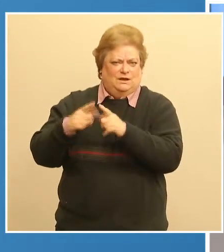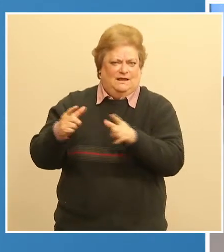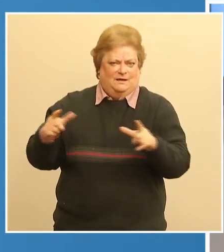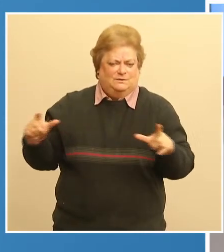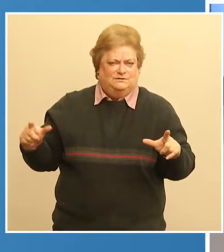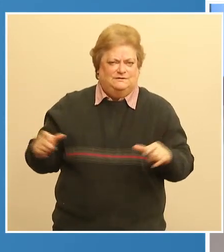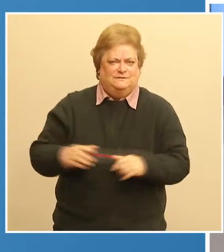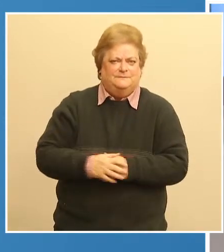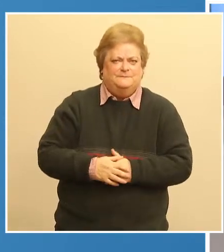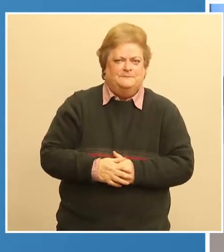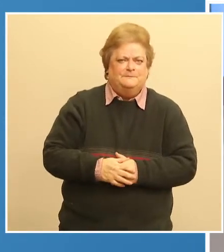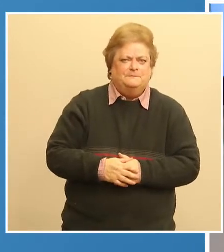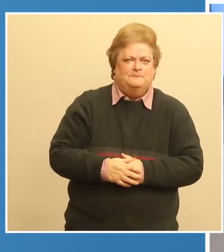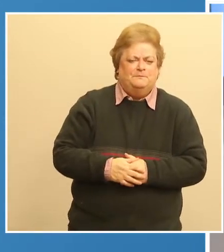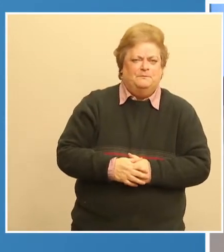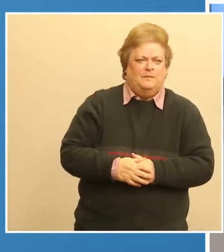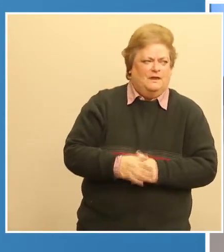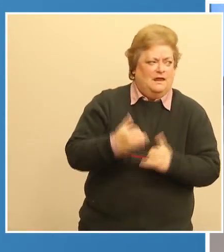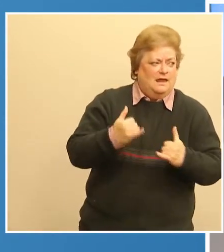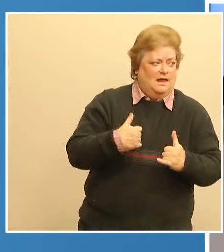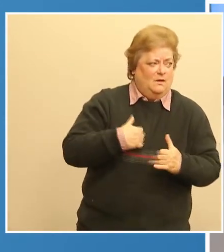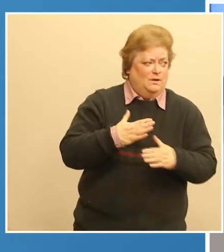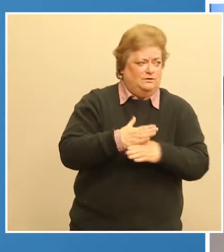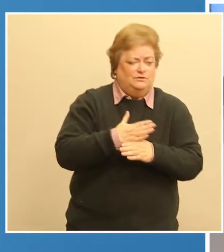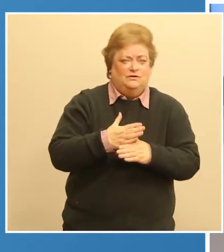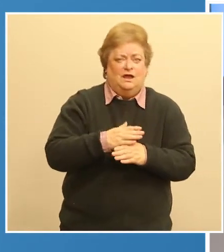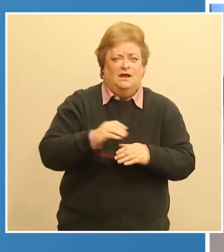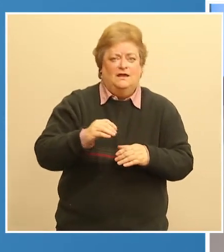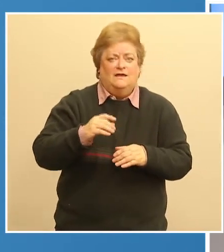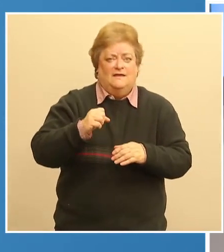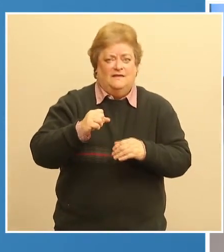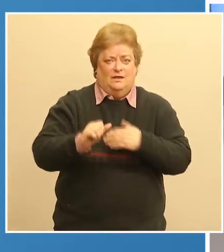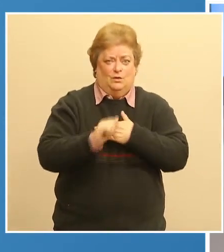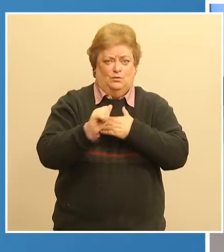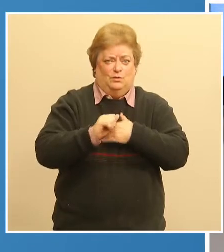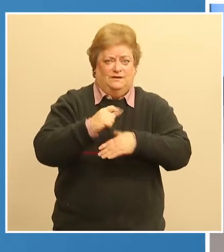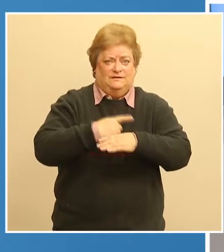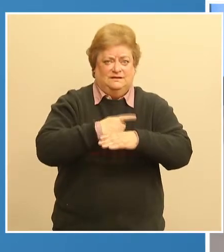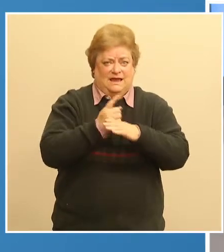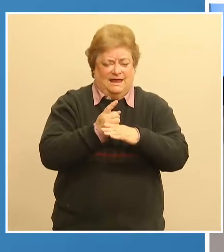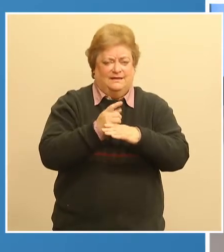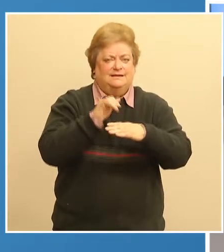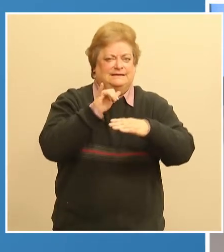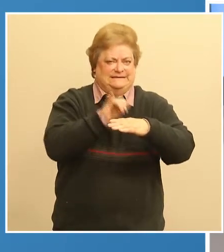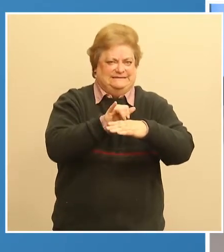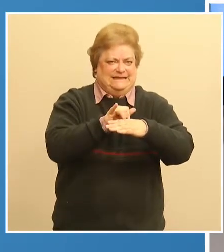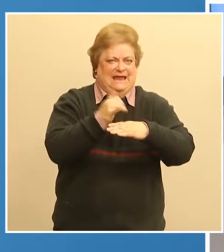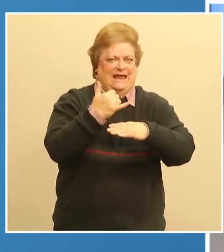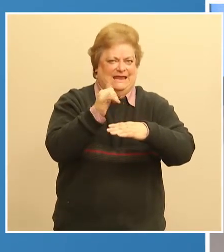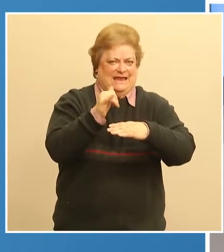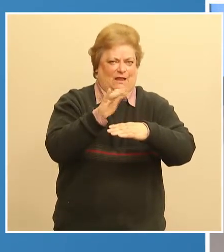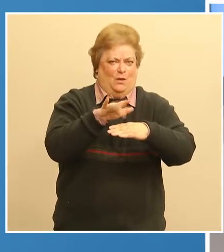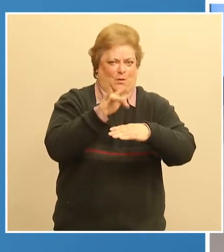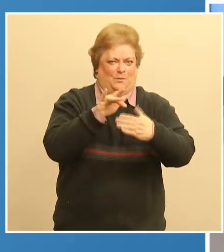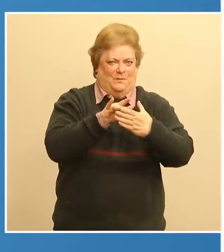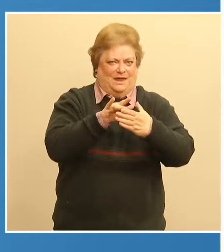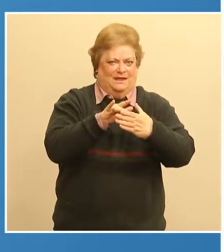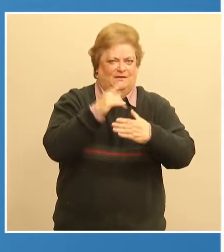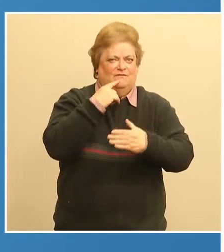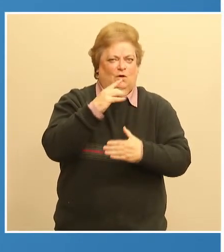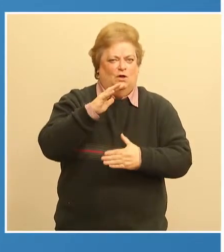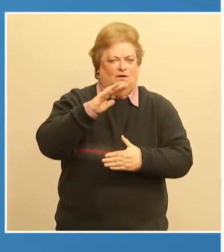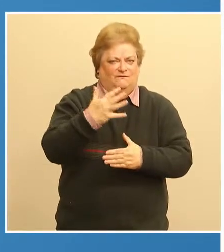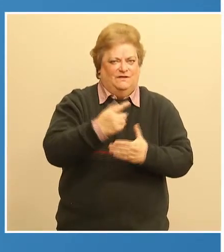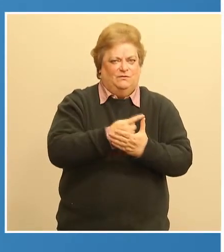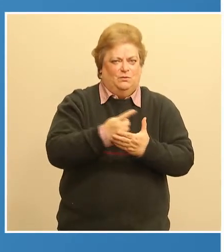languages. And I want to share today our COVID risk dial will remain in the mid-yellow position for the 5th